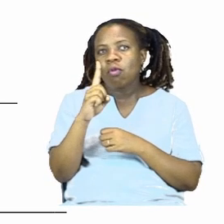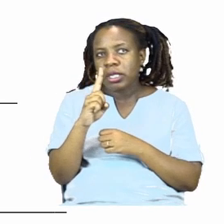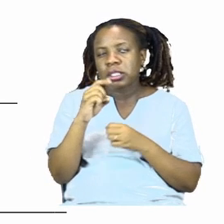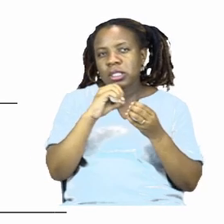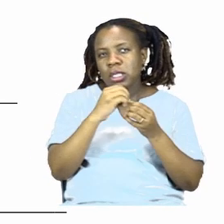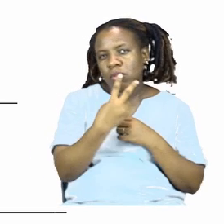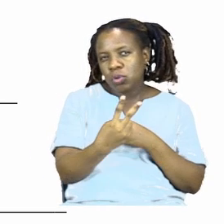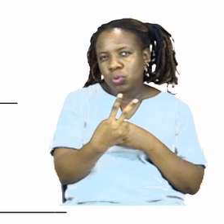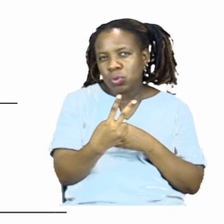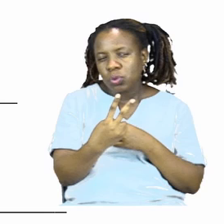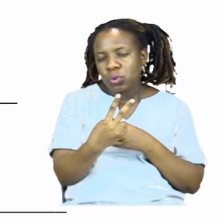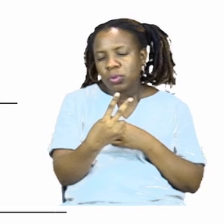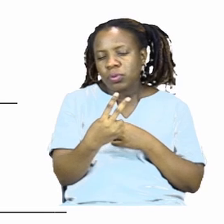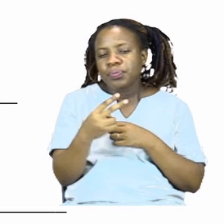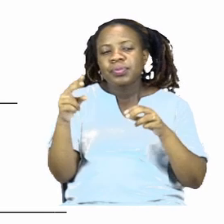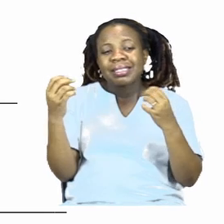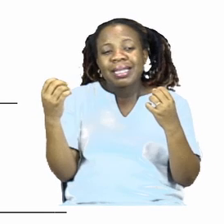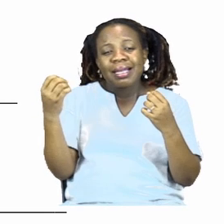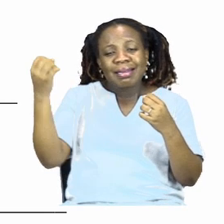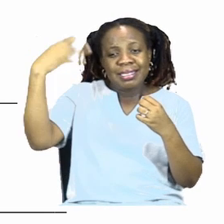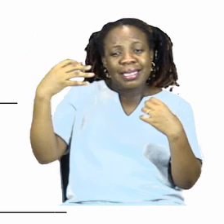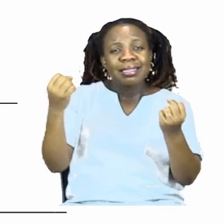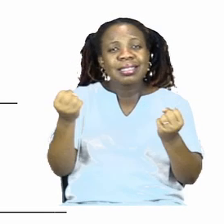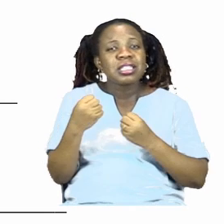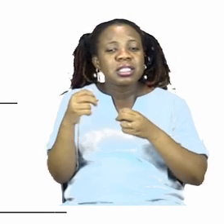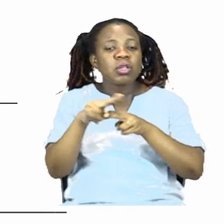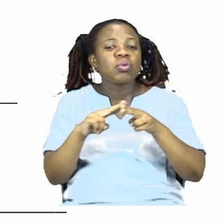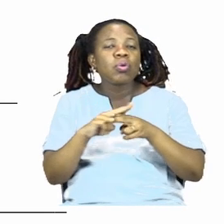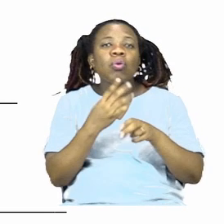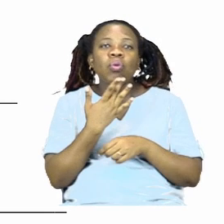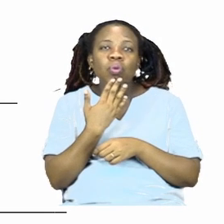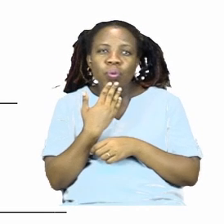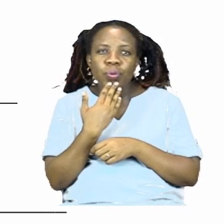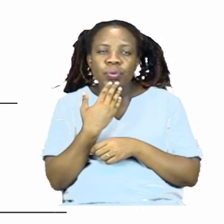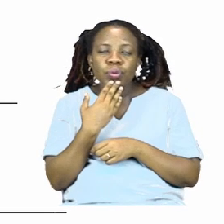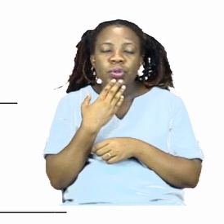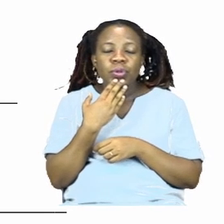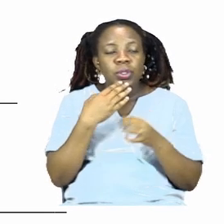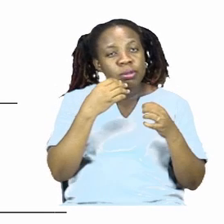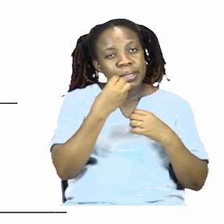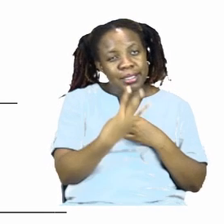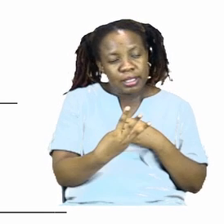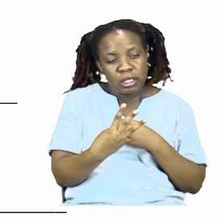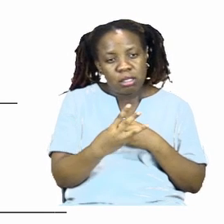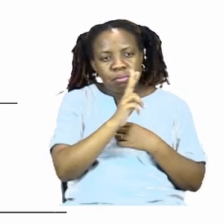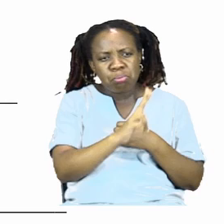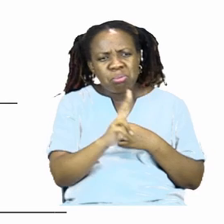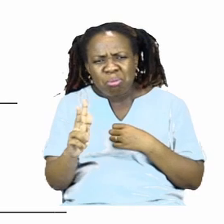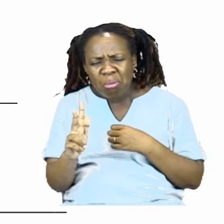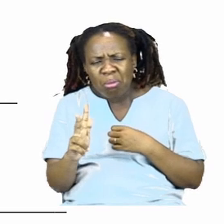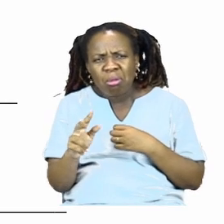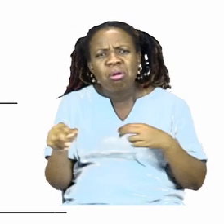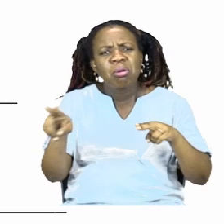Who uses energy from the sun? 3. How do humans use energy from